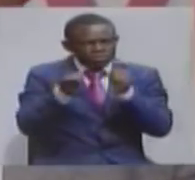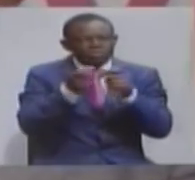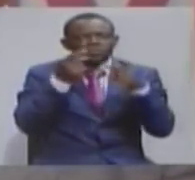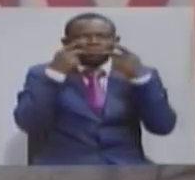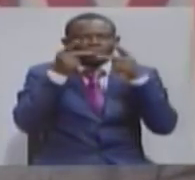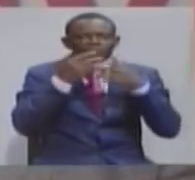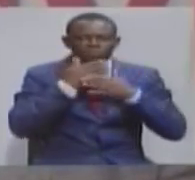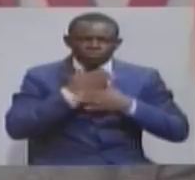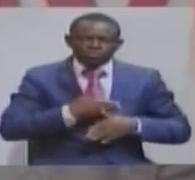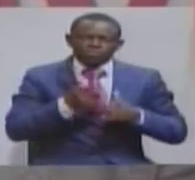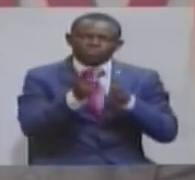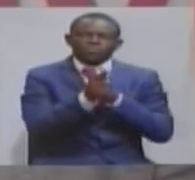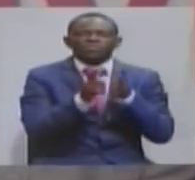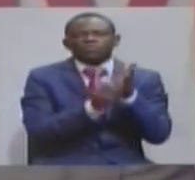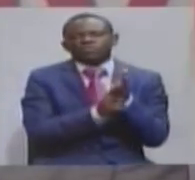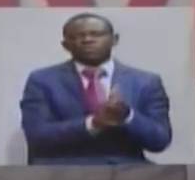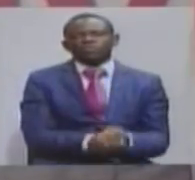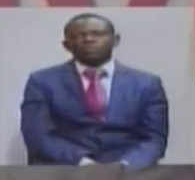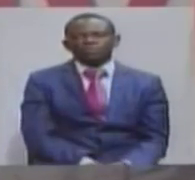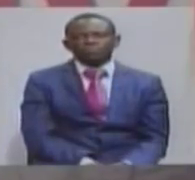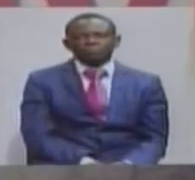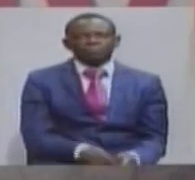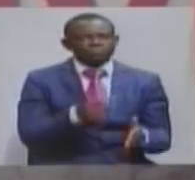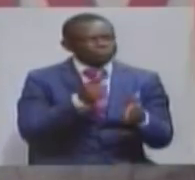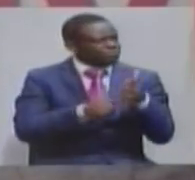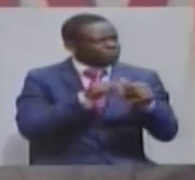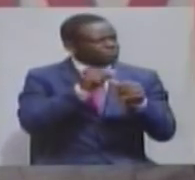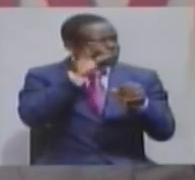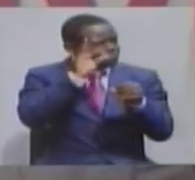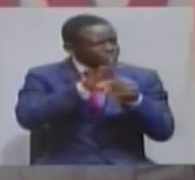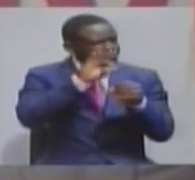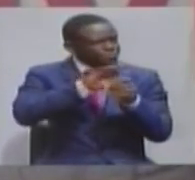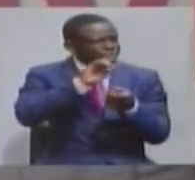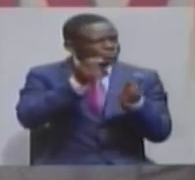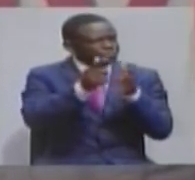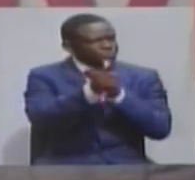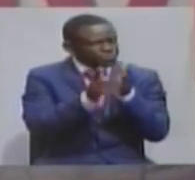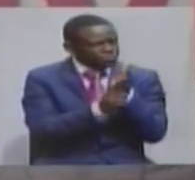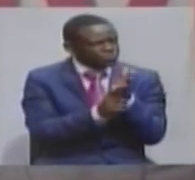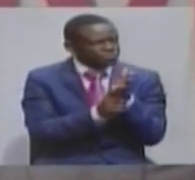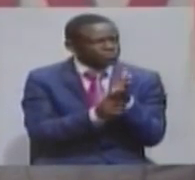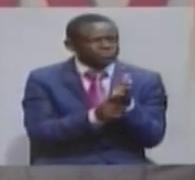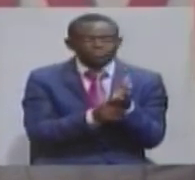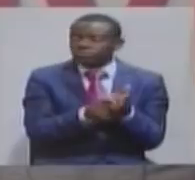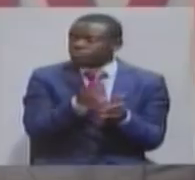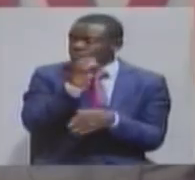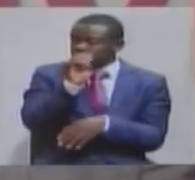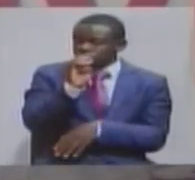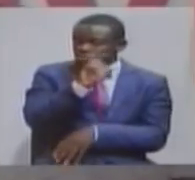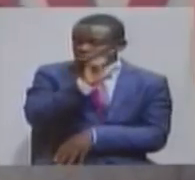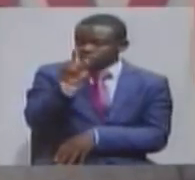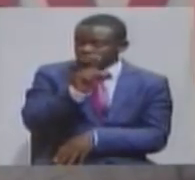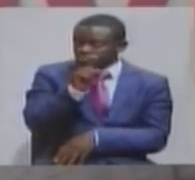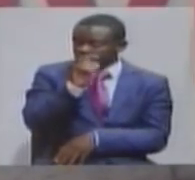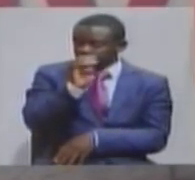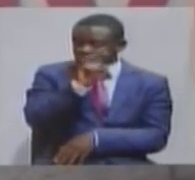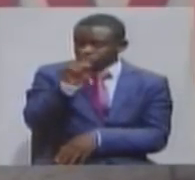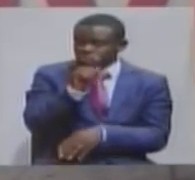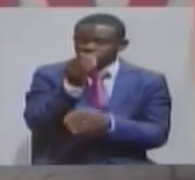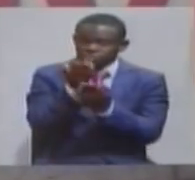we'll engage. Electoral reforms? The electoral reforms, the ECZ already made submissions to Ministry of Justice. Now, we can't